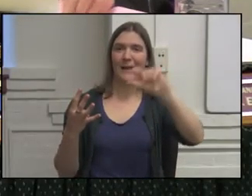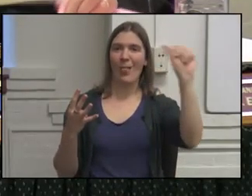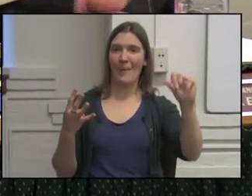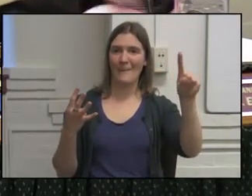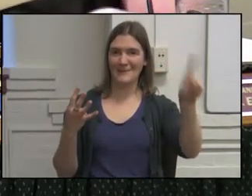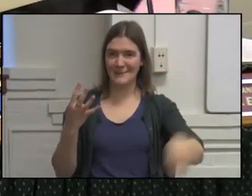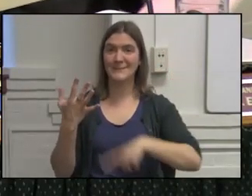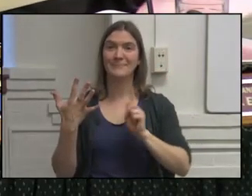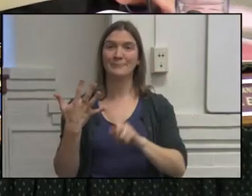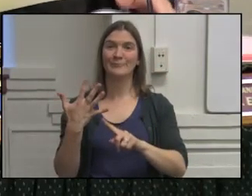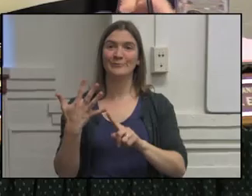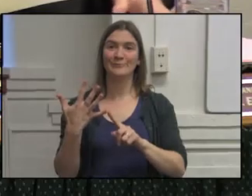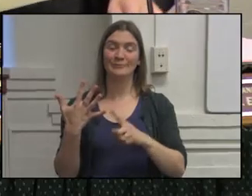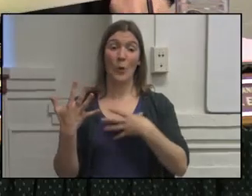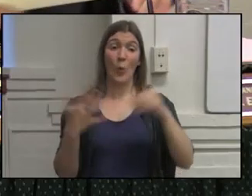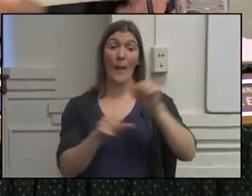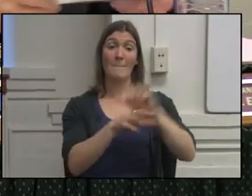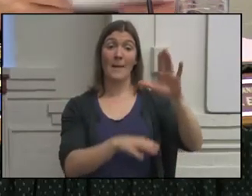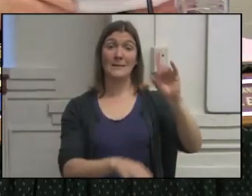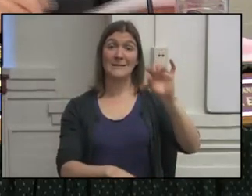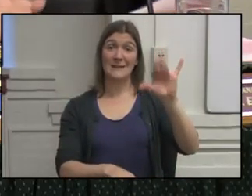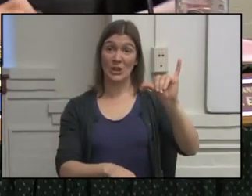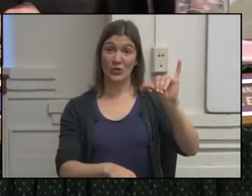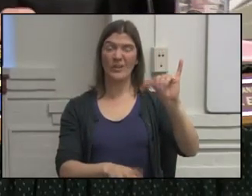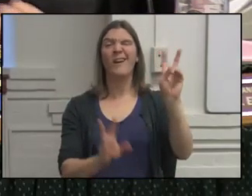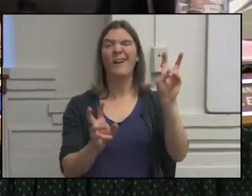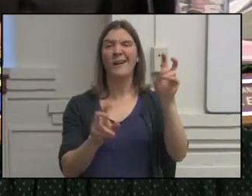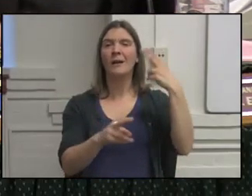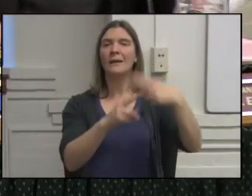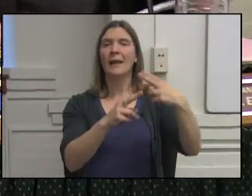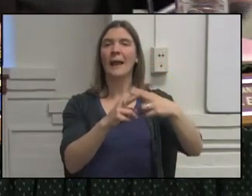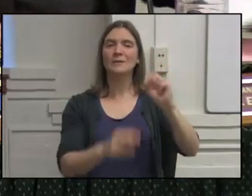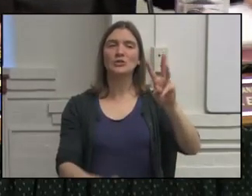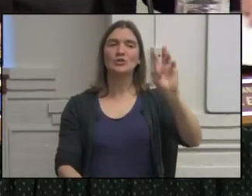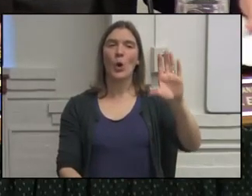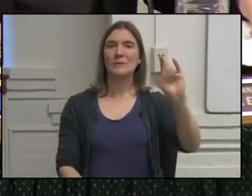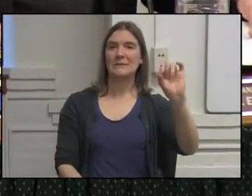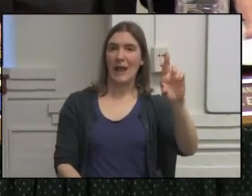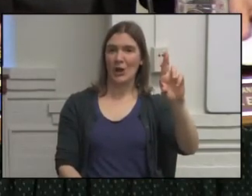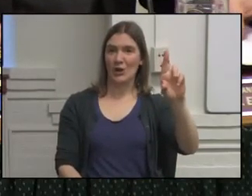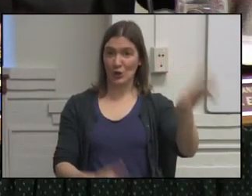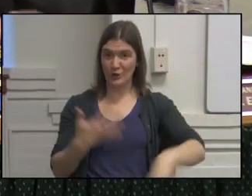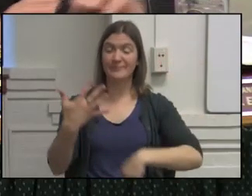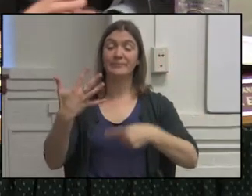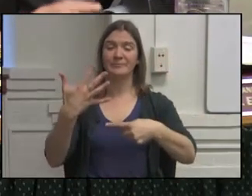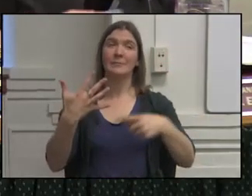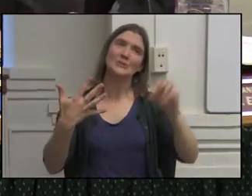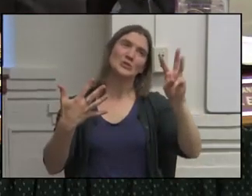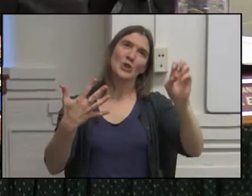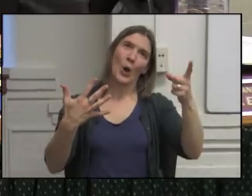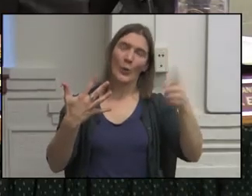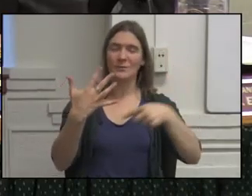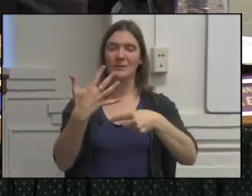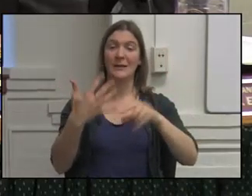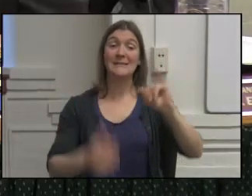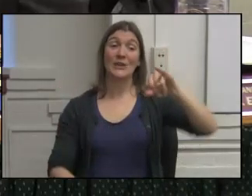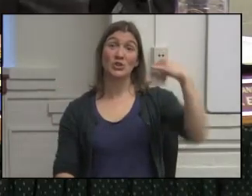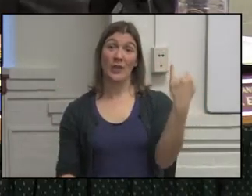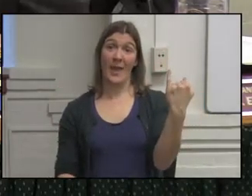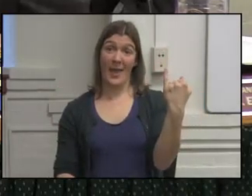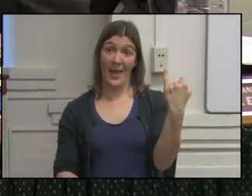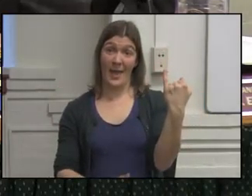Albans, White Mountain Distillery LLC doing business as Stowe Cider from Stowe, St.